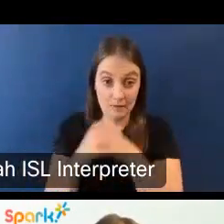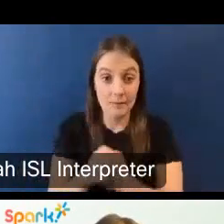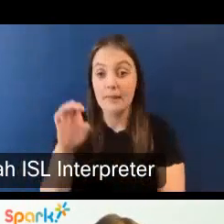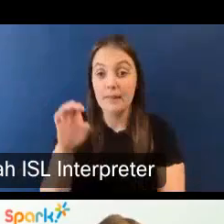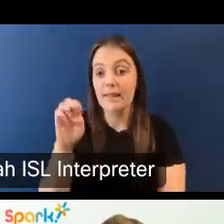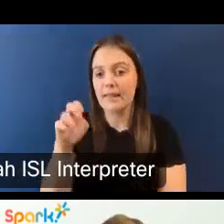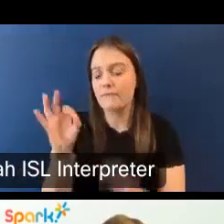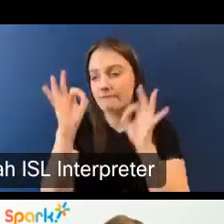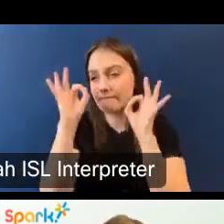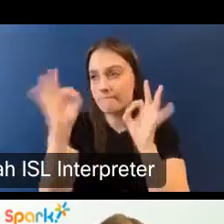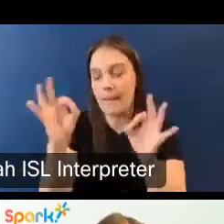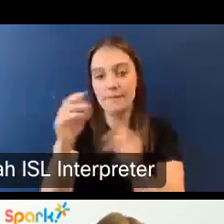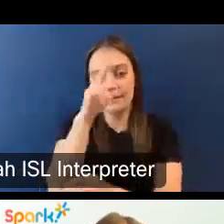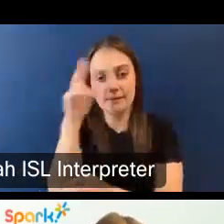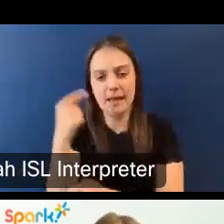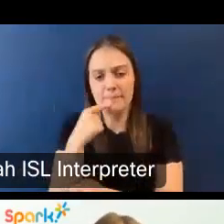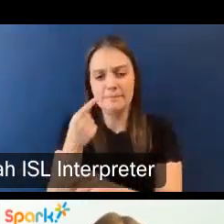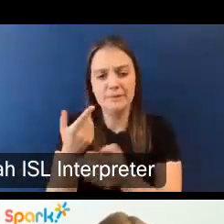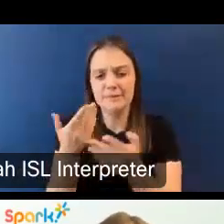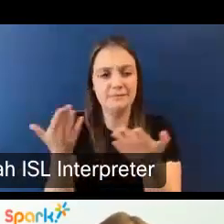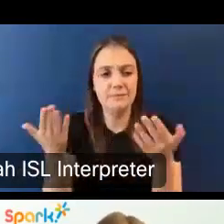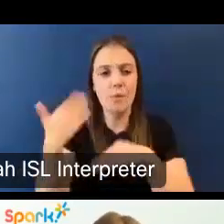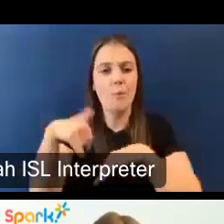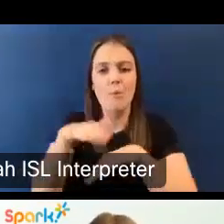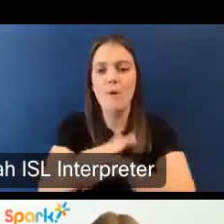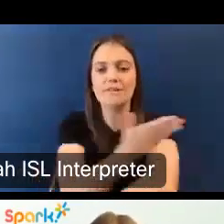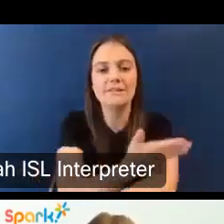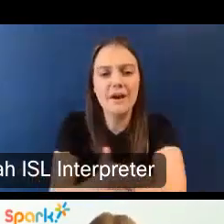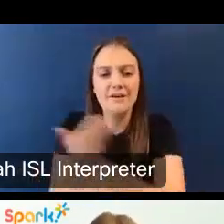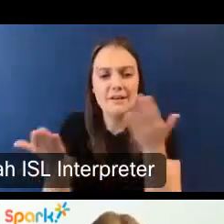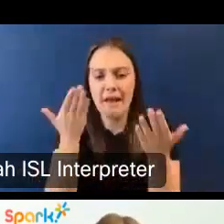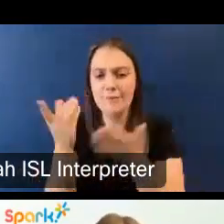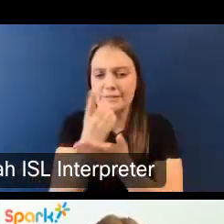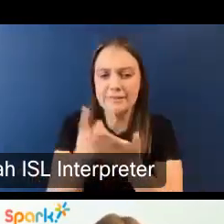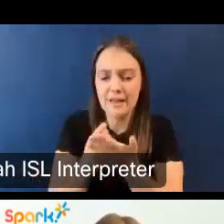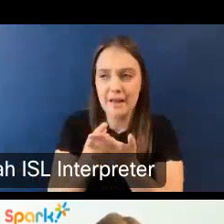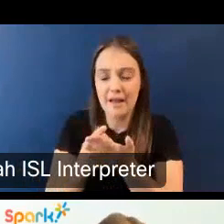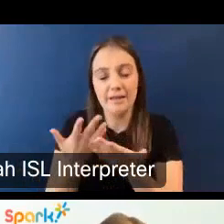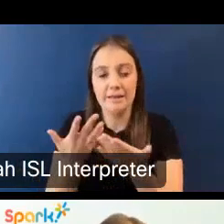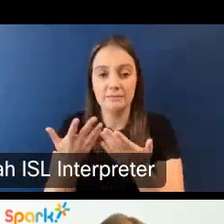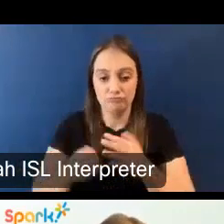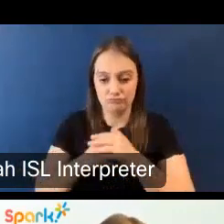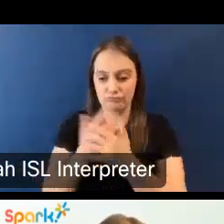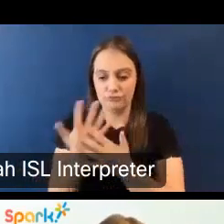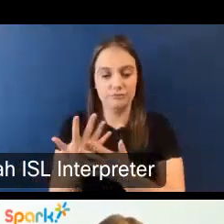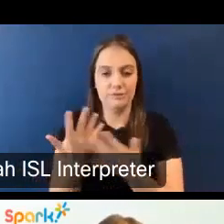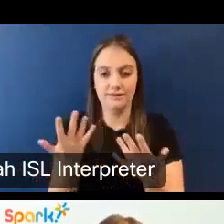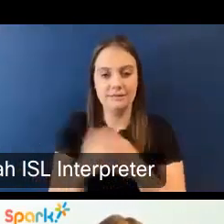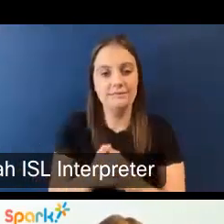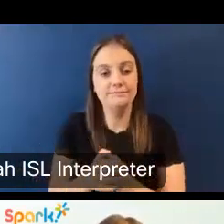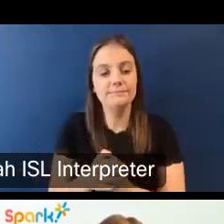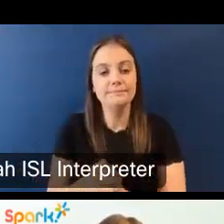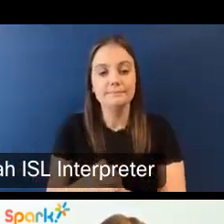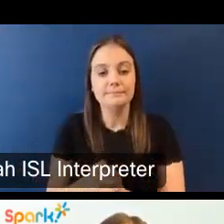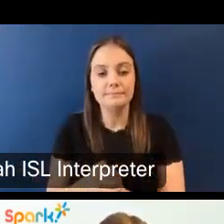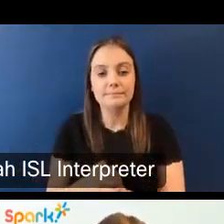it's kind of like, but where does design actually start, and how that all kind of becomes a thing? And I think that to